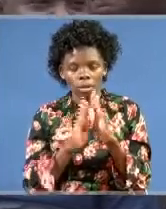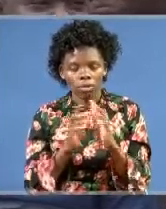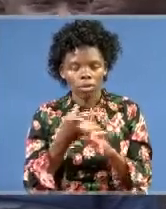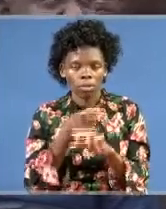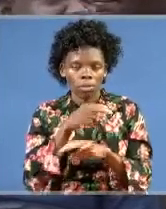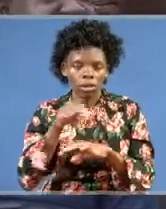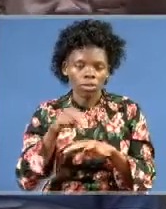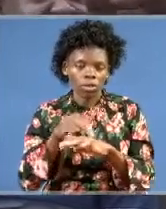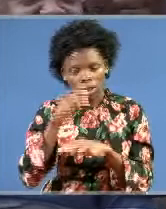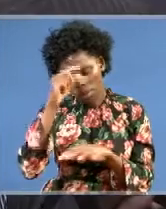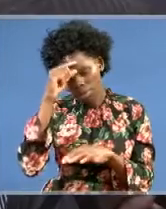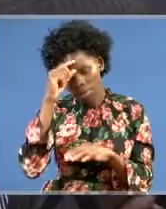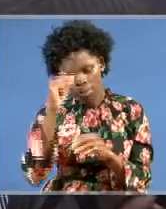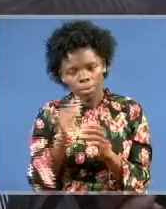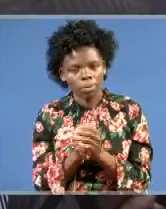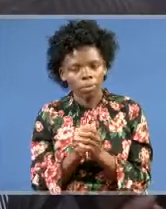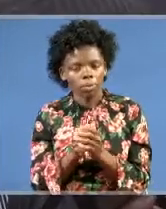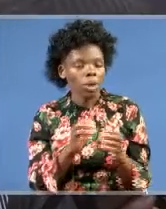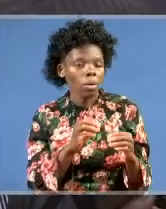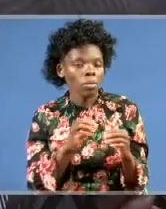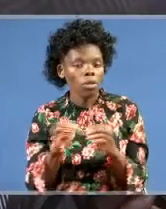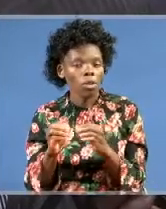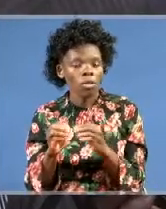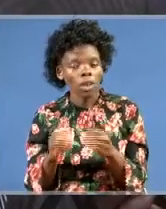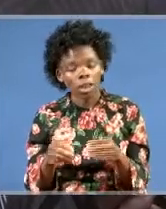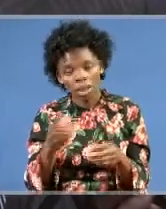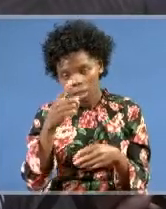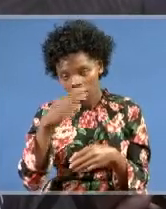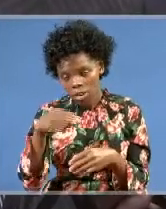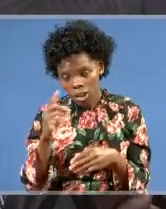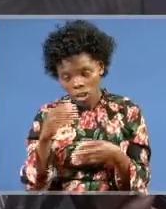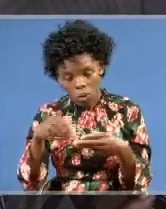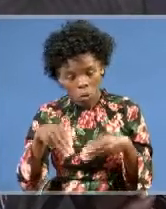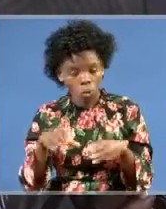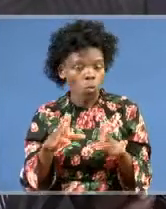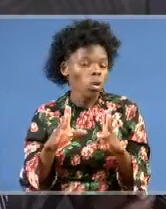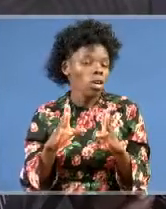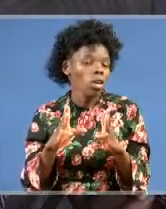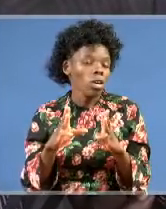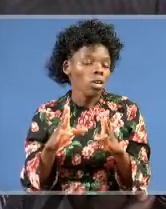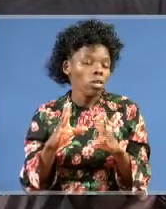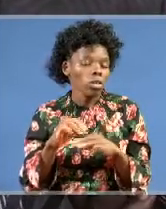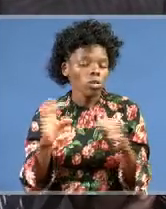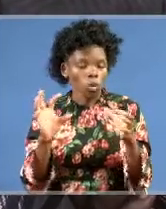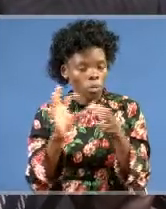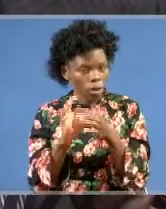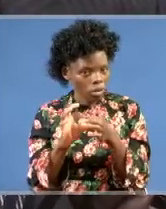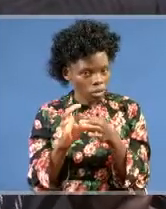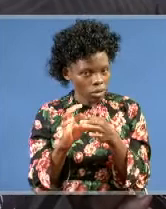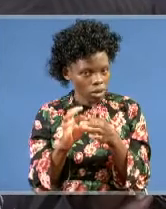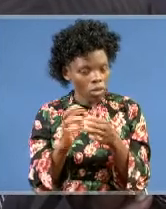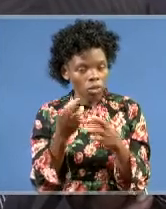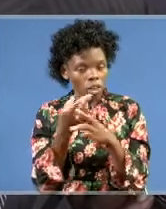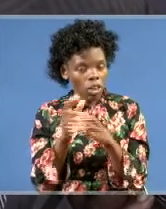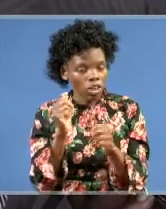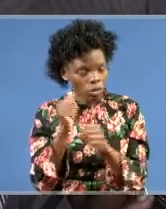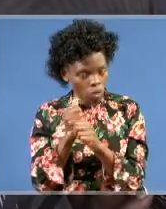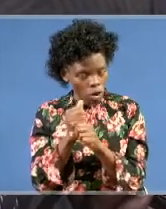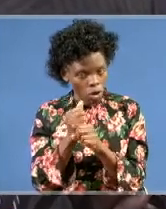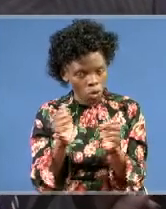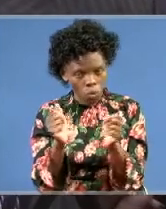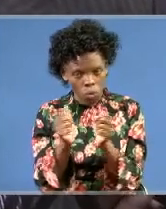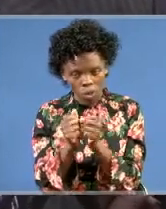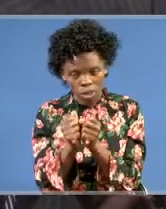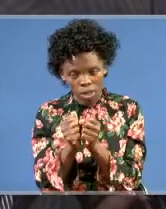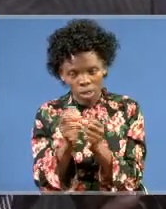the national government. We are moving in the right direction. Ours is just to call for a hand of cooperation, and we are ready to work with them.